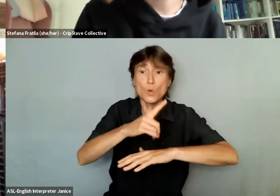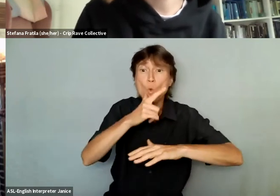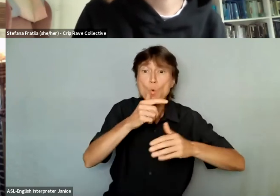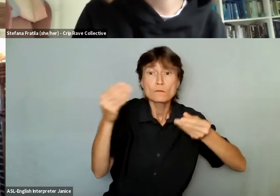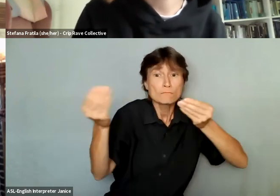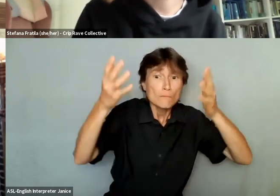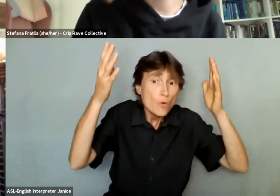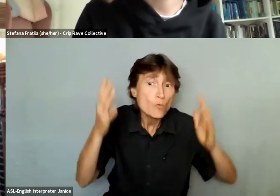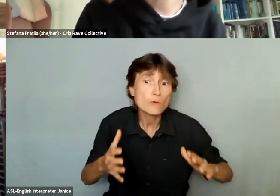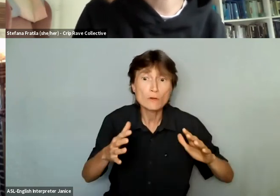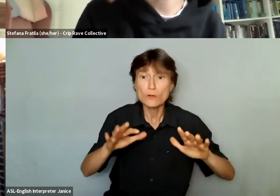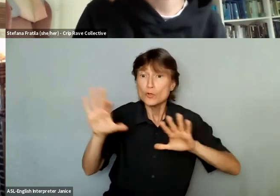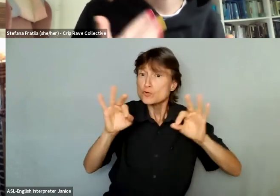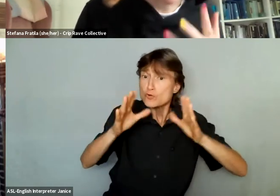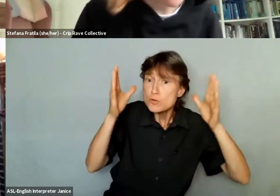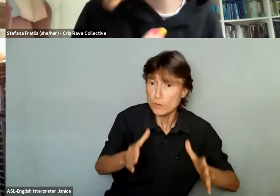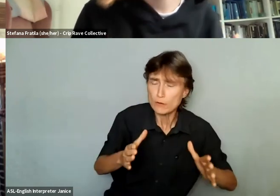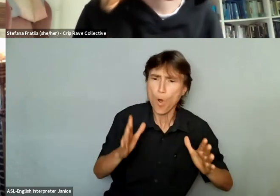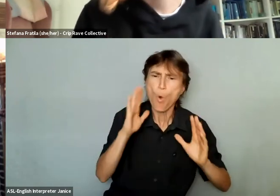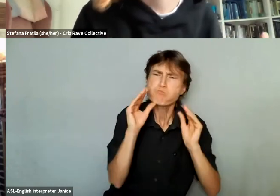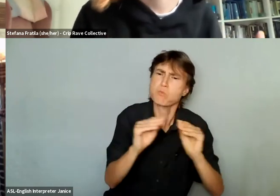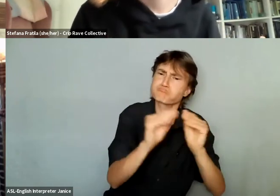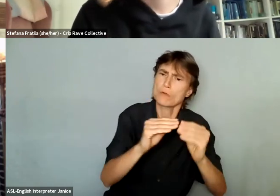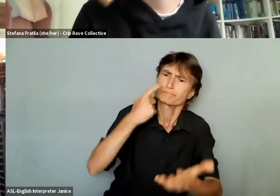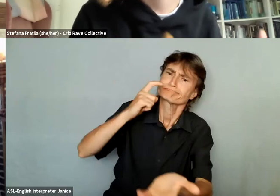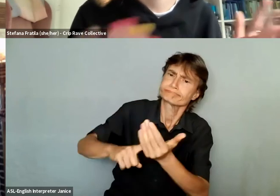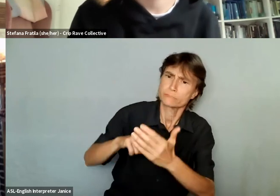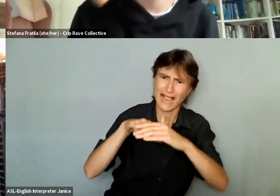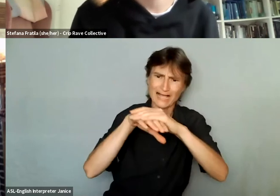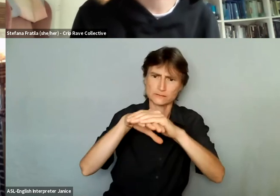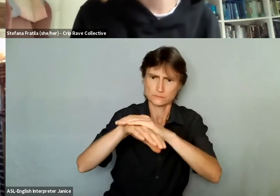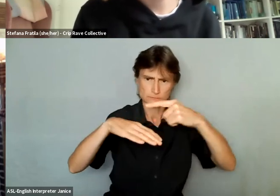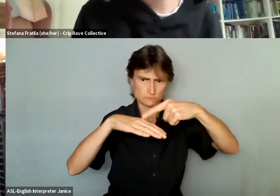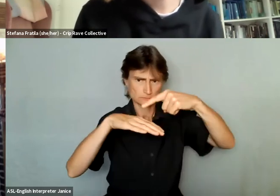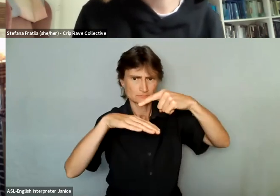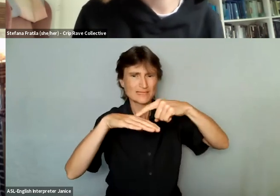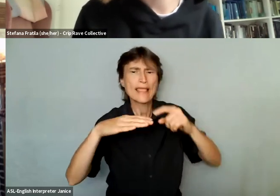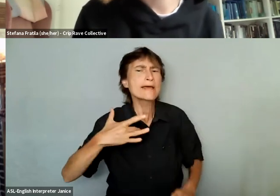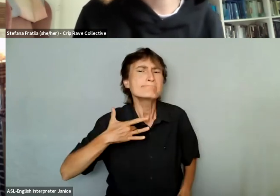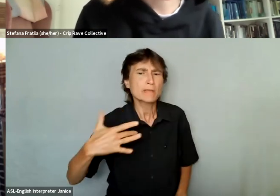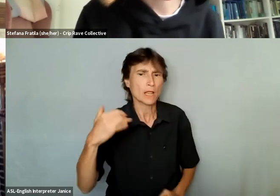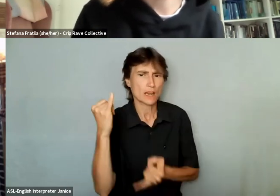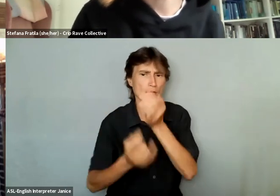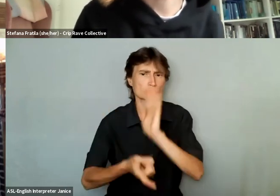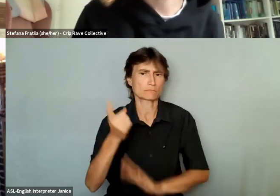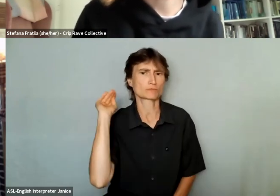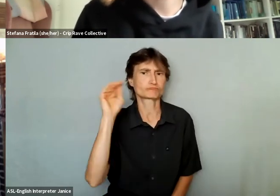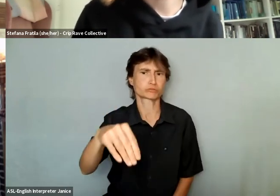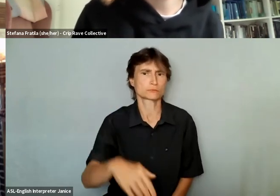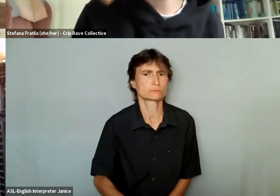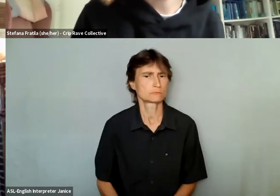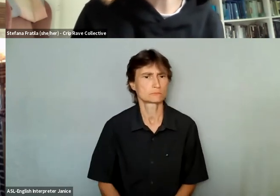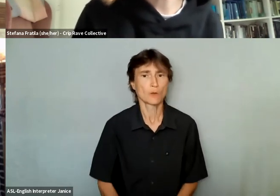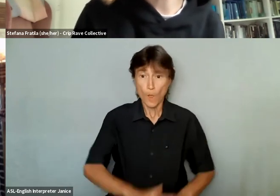will take accessibility more seriously, because generally it seems like accessibility is usually an afterthought when it comes to